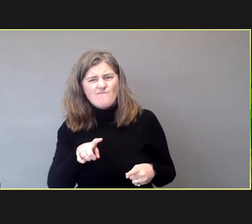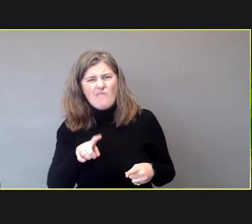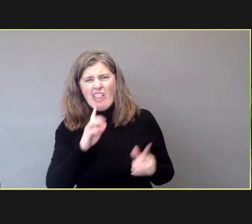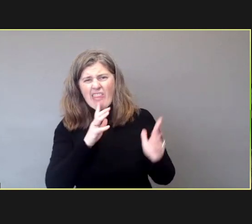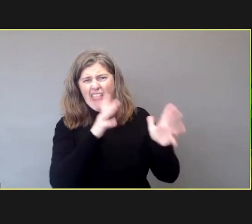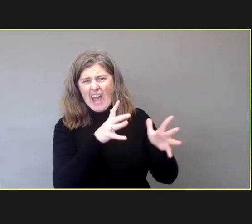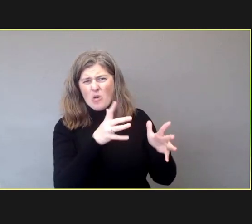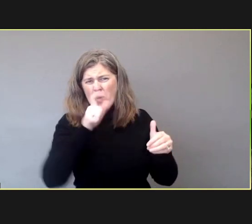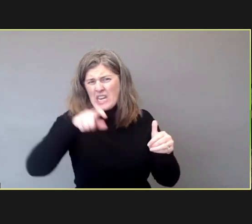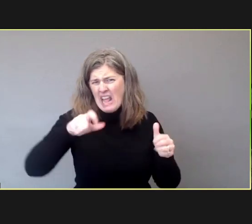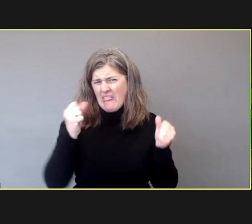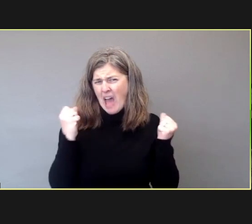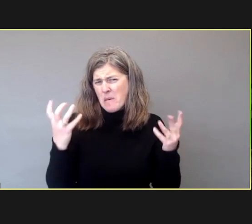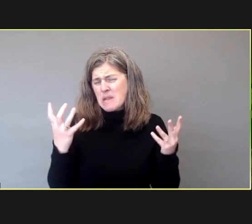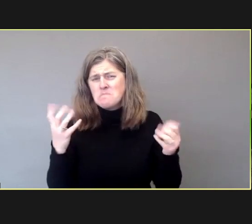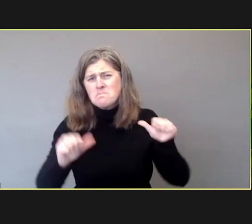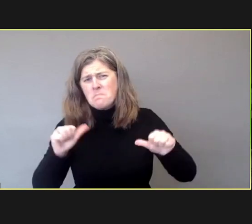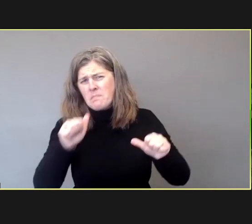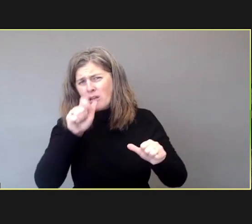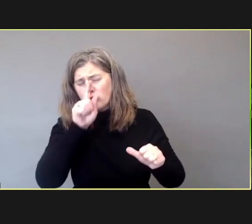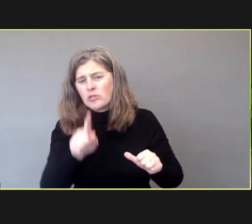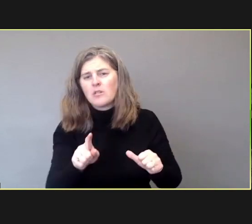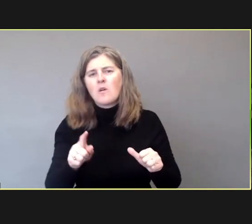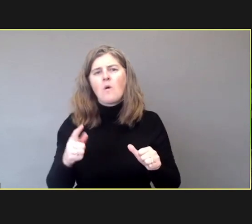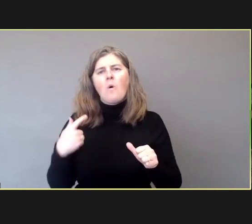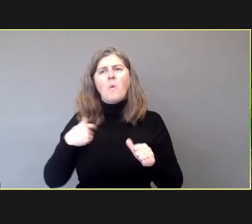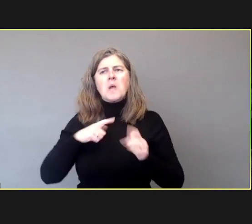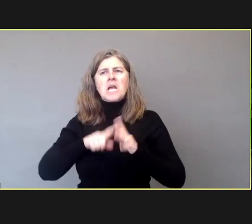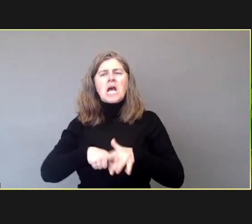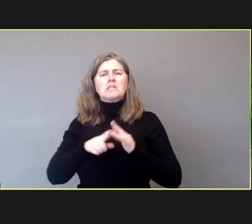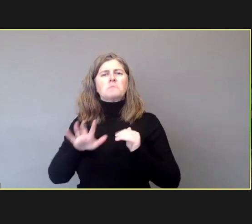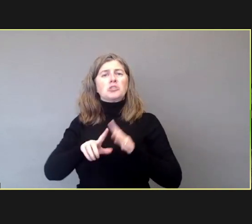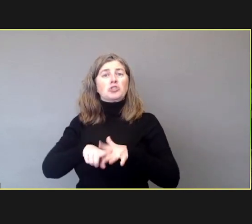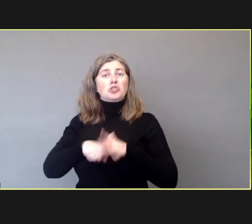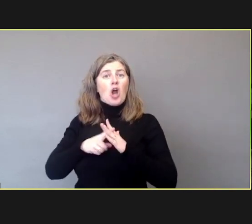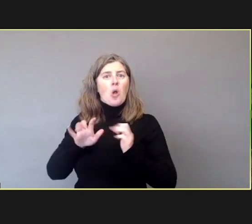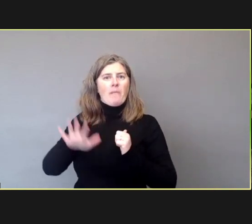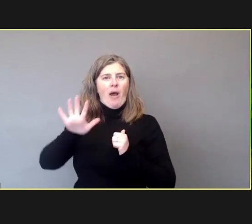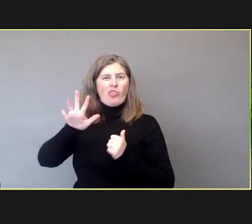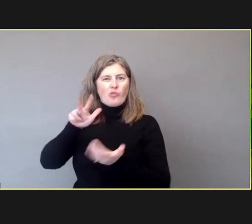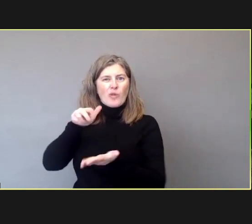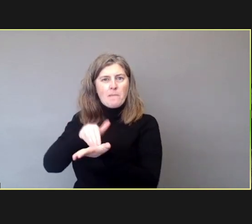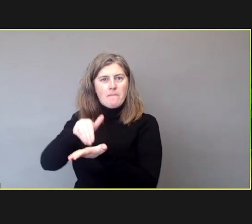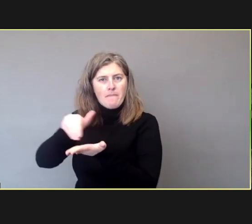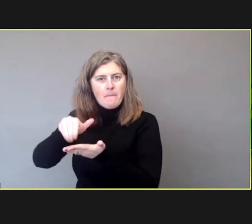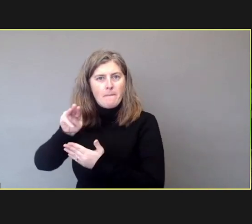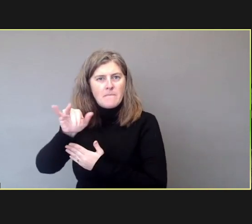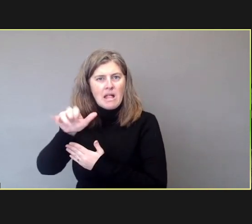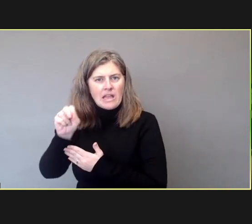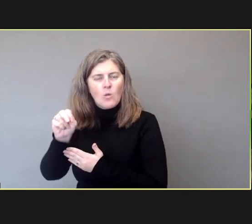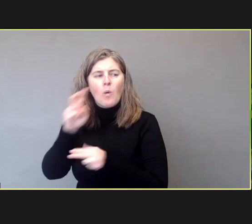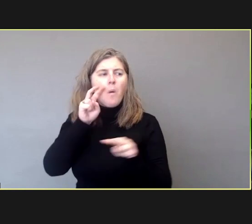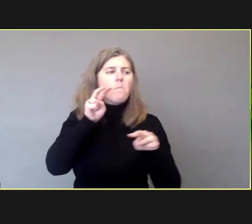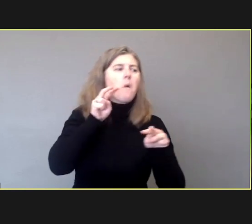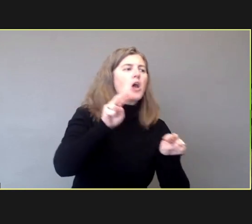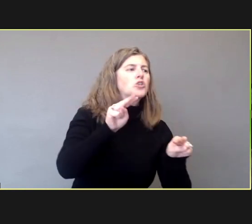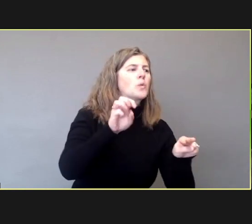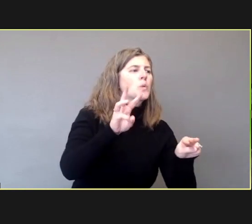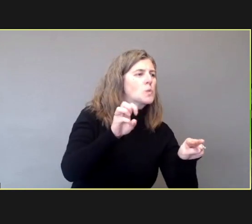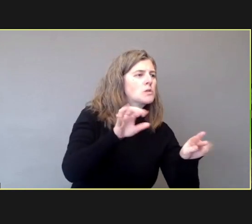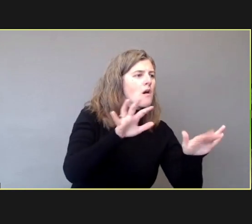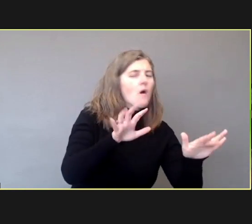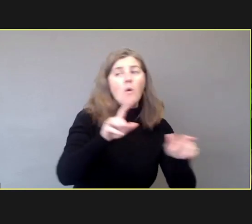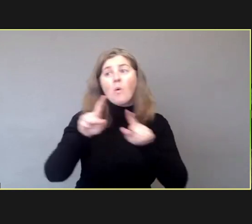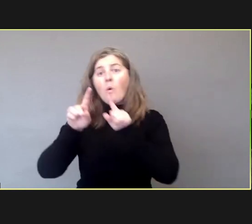many tests, but we've estimated a start of 3 million, and then we're going to be monitoring use, and then ordering will